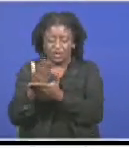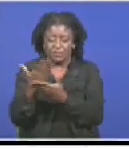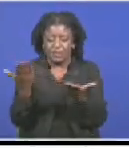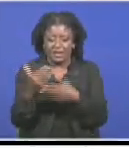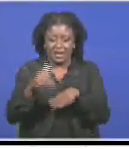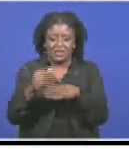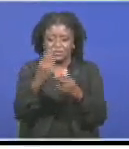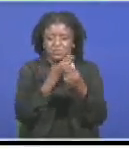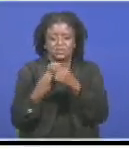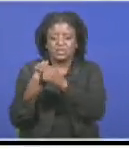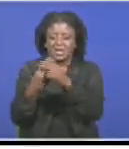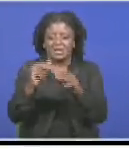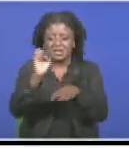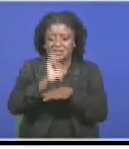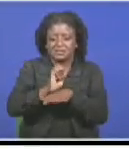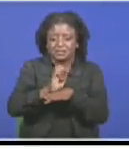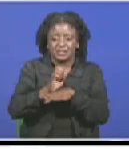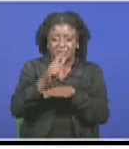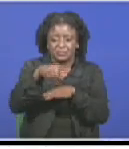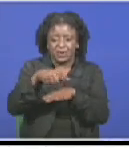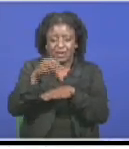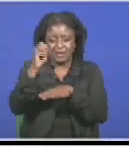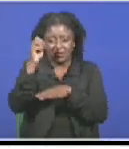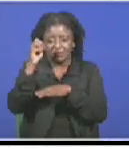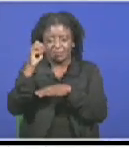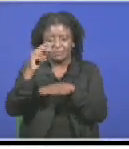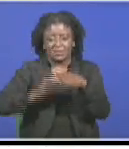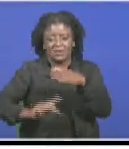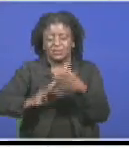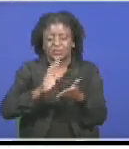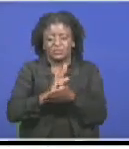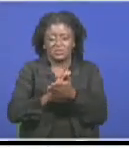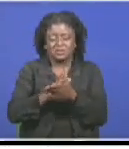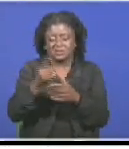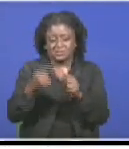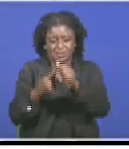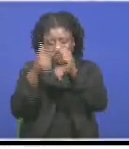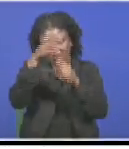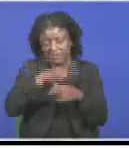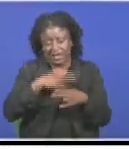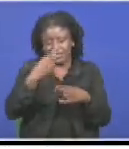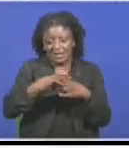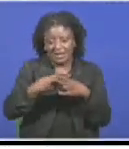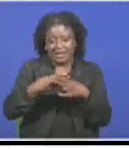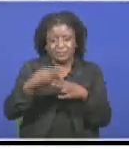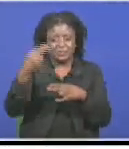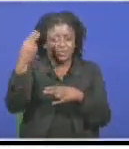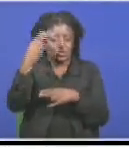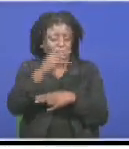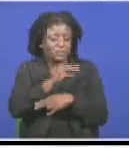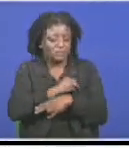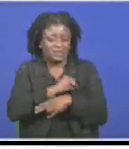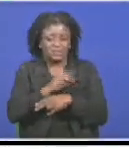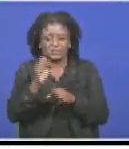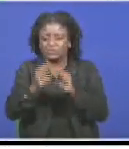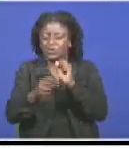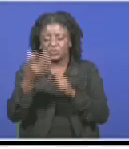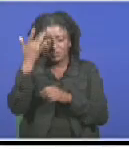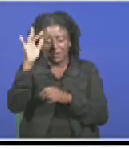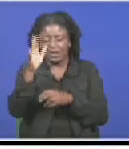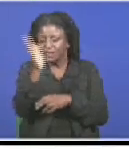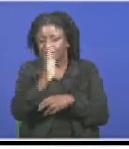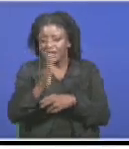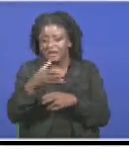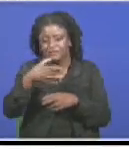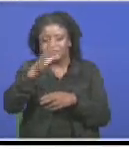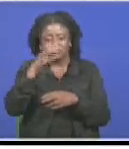was a special man named Hubert Minnis. He was so smart and he never drank Guinness. He was in it to win